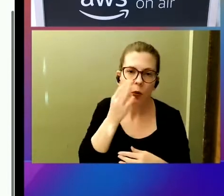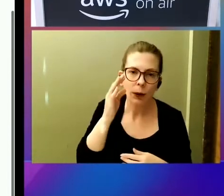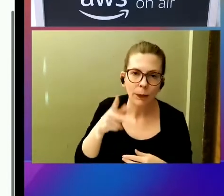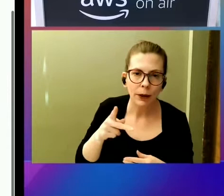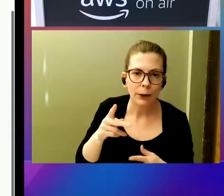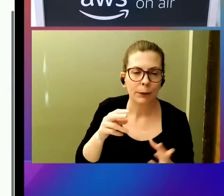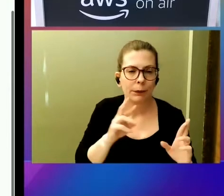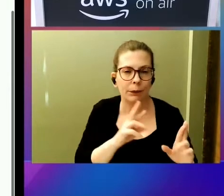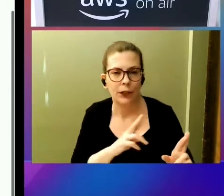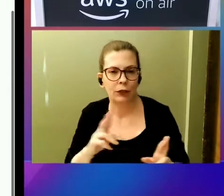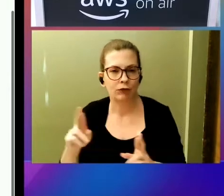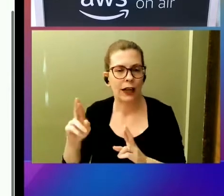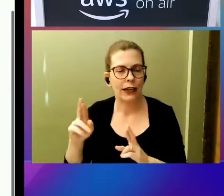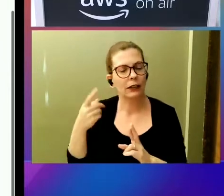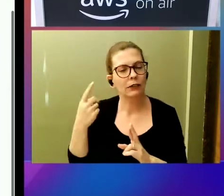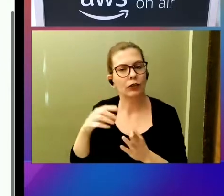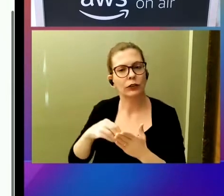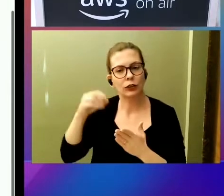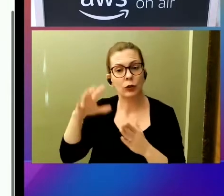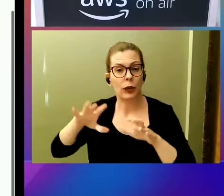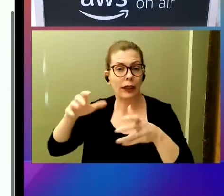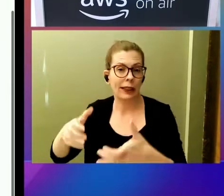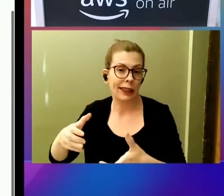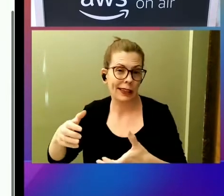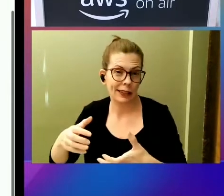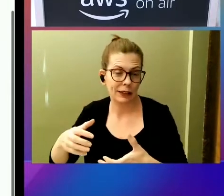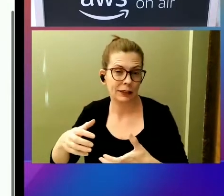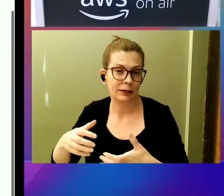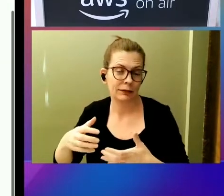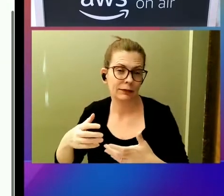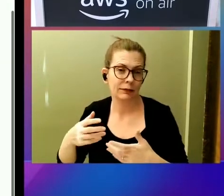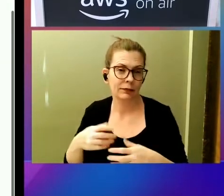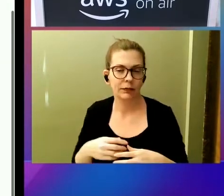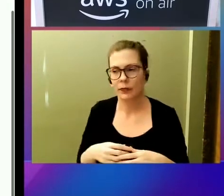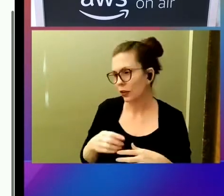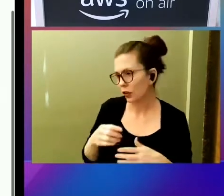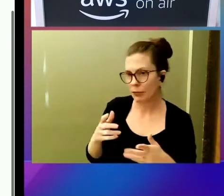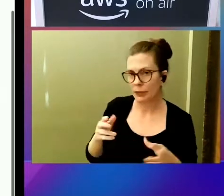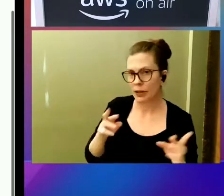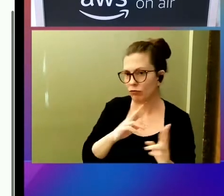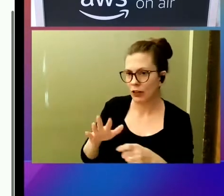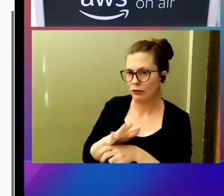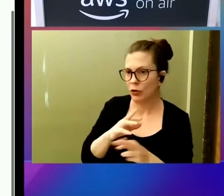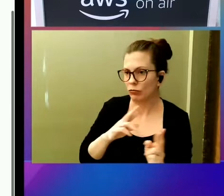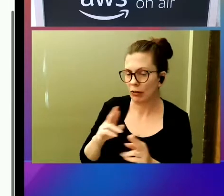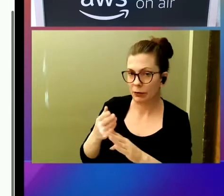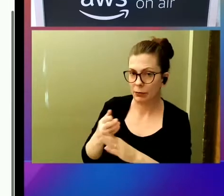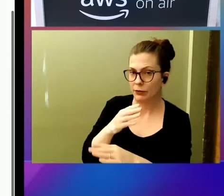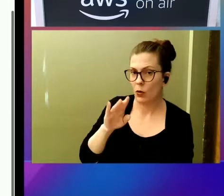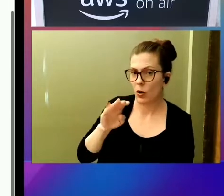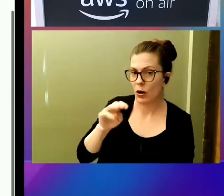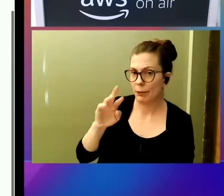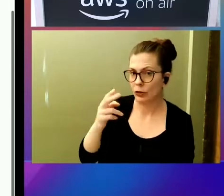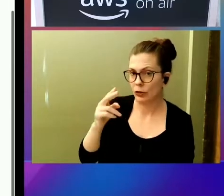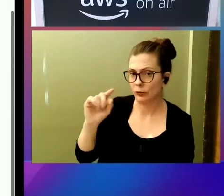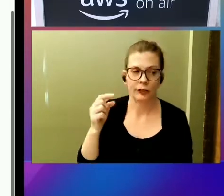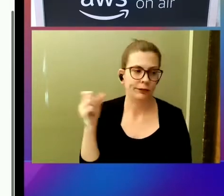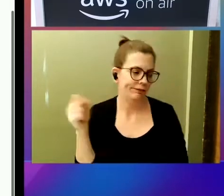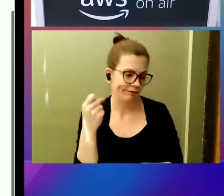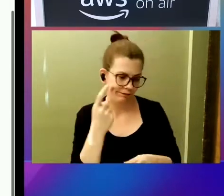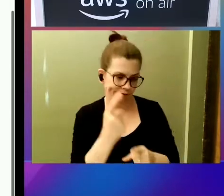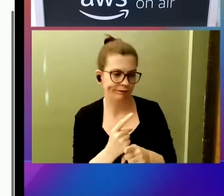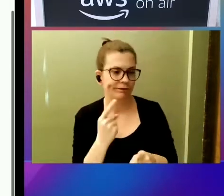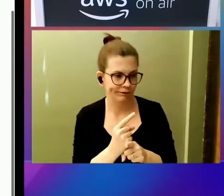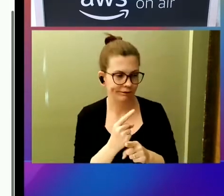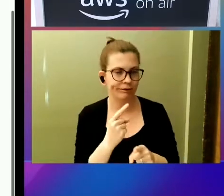the student league meanwhile. So they can be fully prepared by March 1st. Exactly, exactly. And once